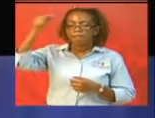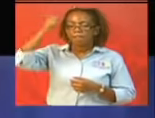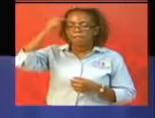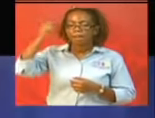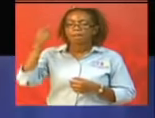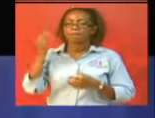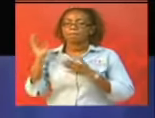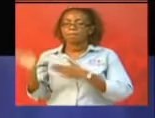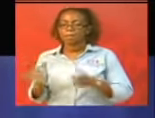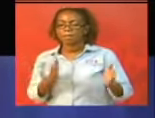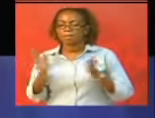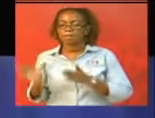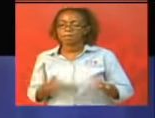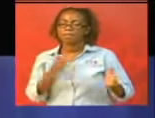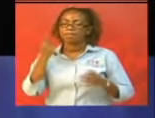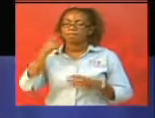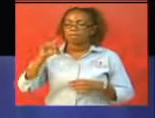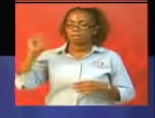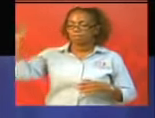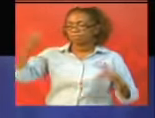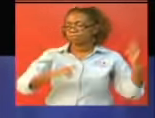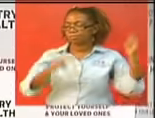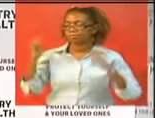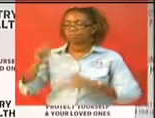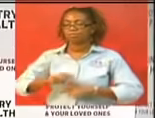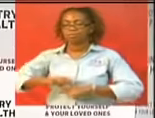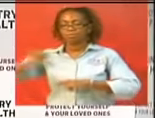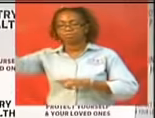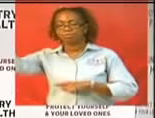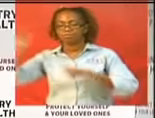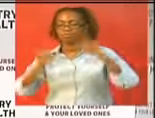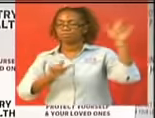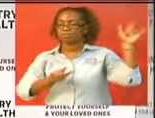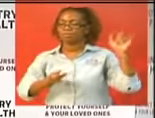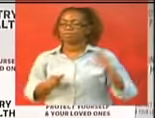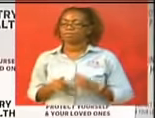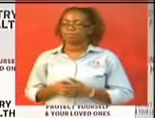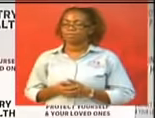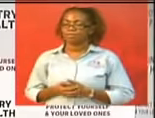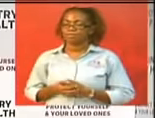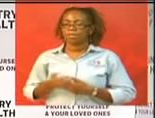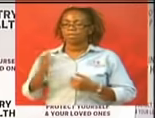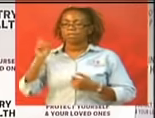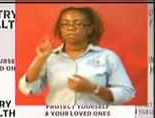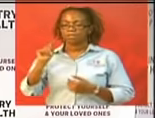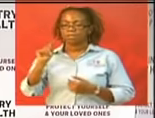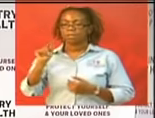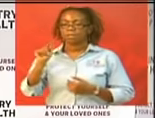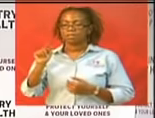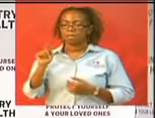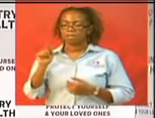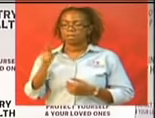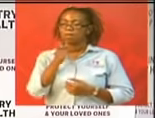safely? Both questions were dealt with on Saturday by the Honorable Prime Minister. I wouldn't want to venture into anything